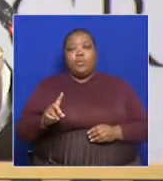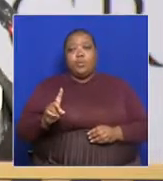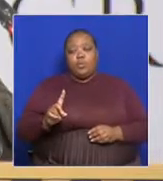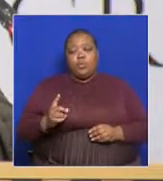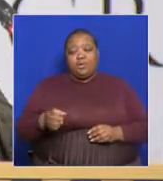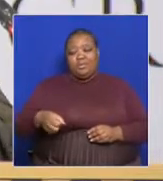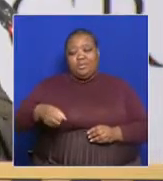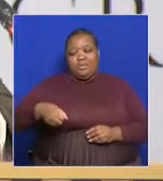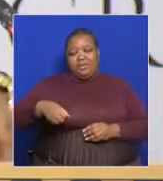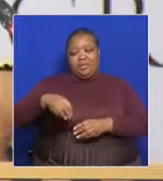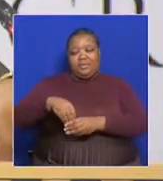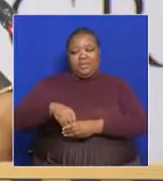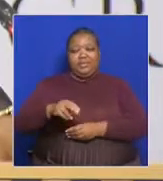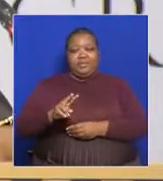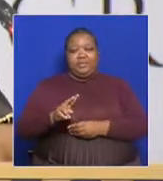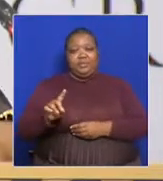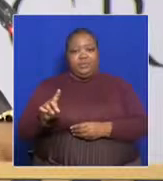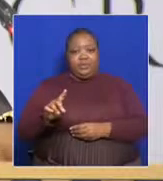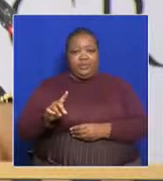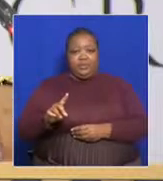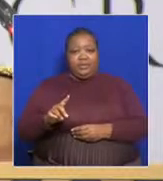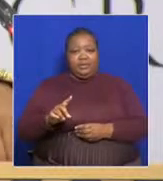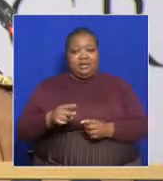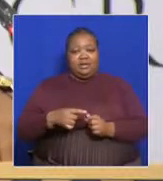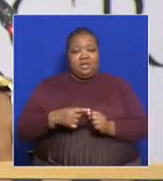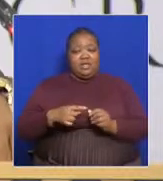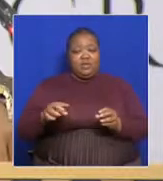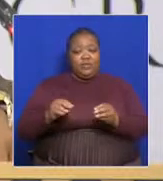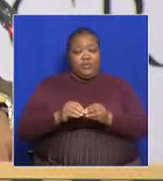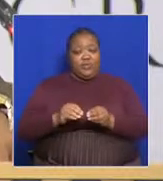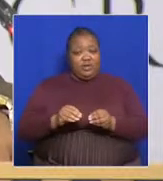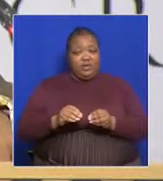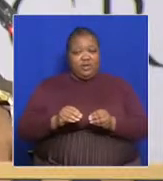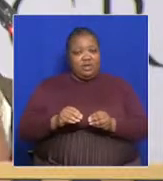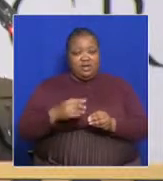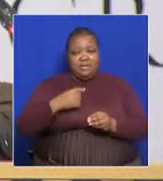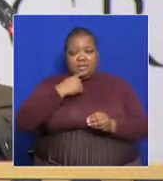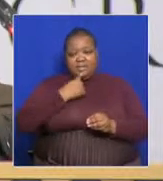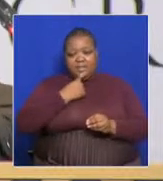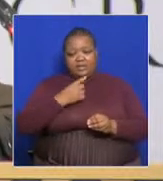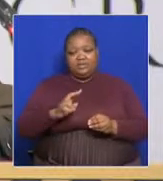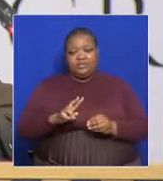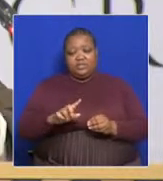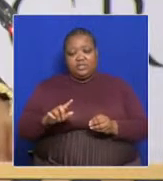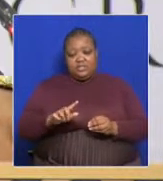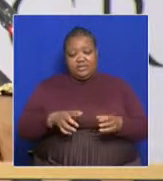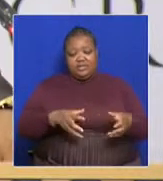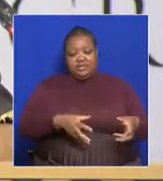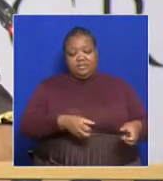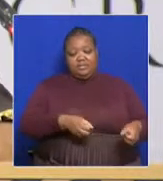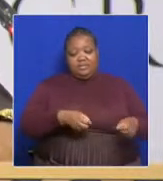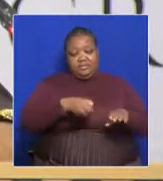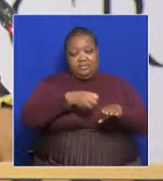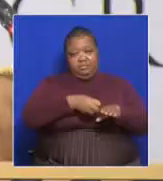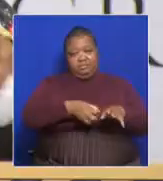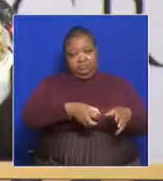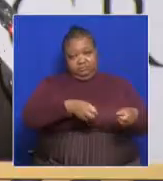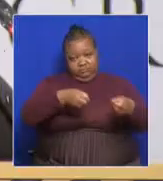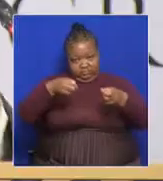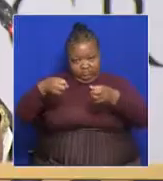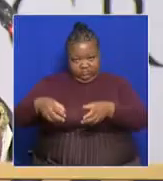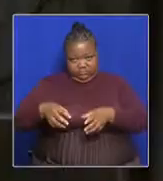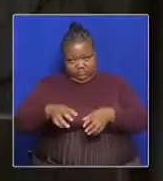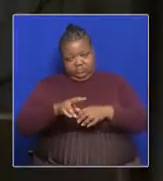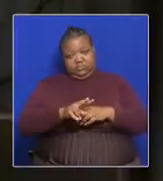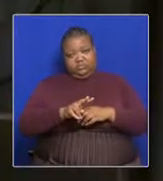they knew there were 27 bags, and when we offloaded them, the 27th one had 21 bricks, all the rest had 20. That I can say